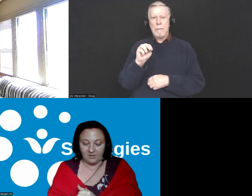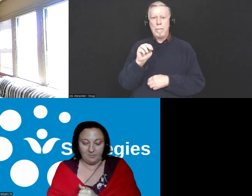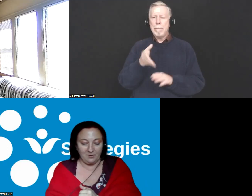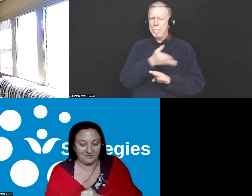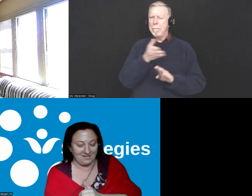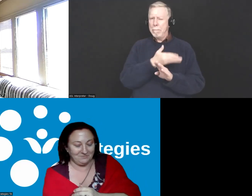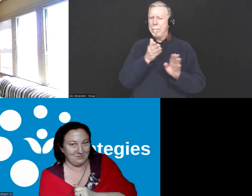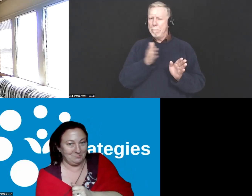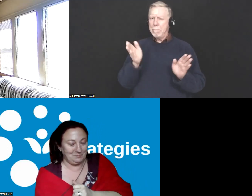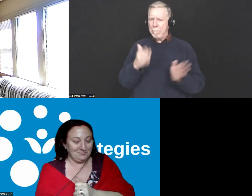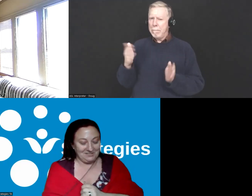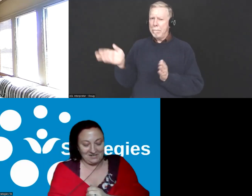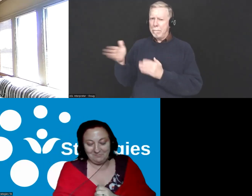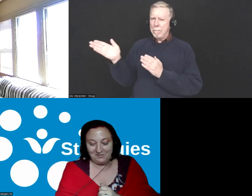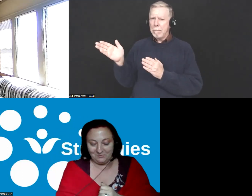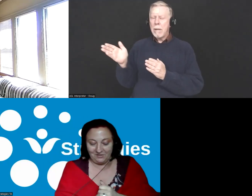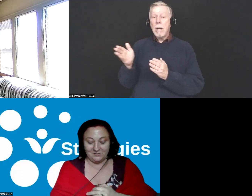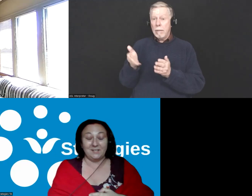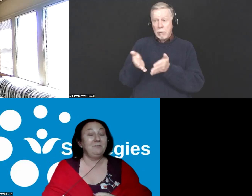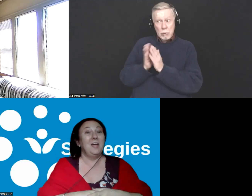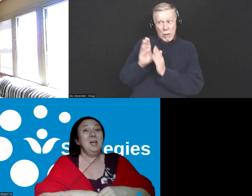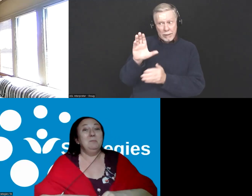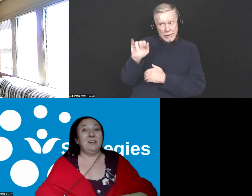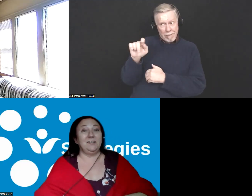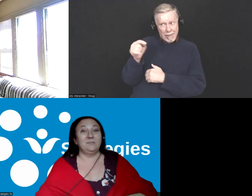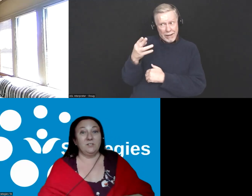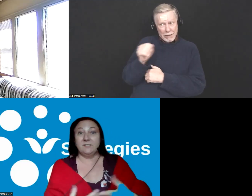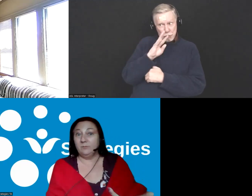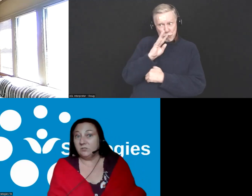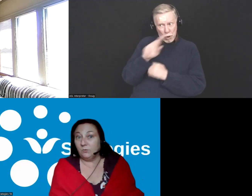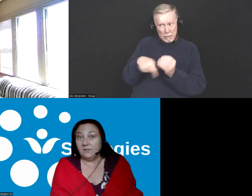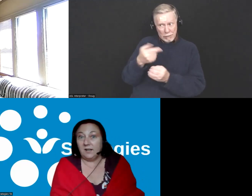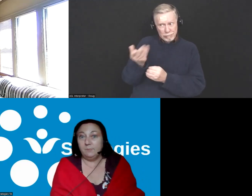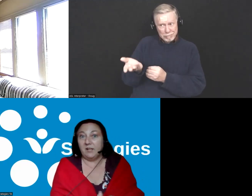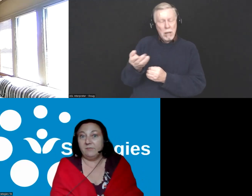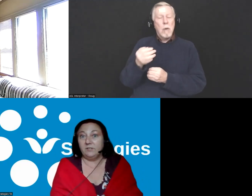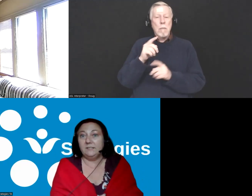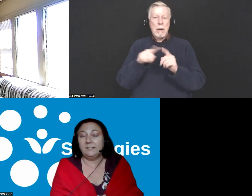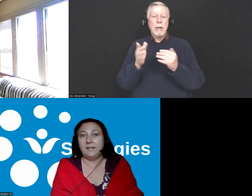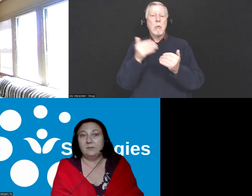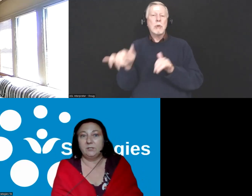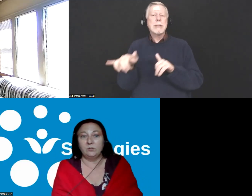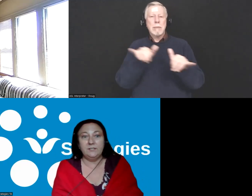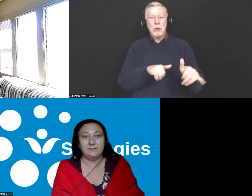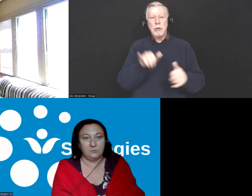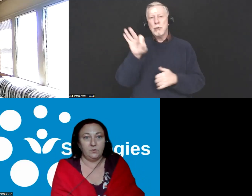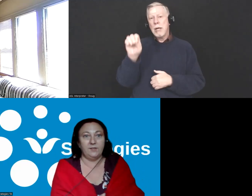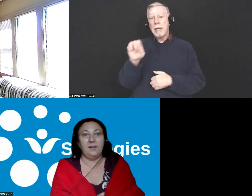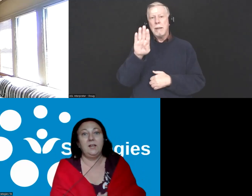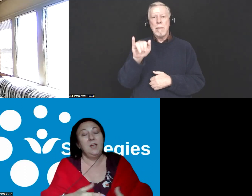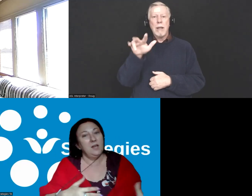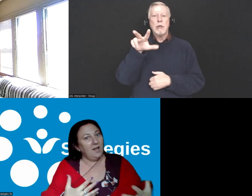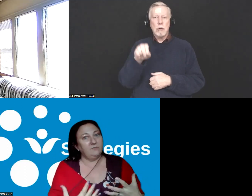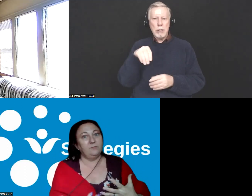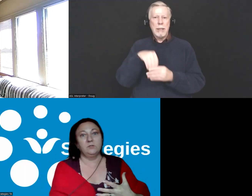Cynthia talk about if she would be willing to unmute herself. But it's very similar to what 90 by 30 in Lane County, Oregon did, where